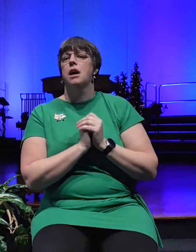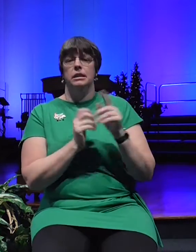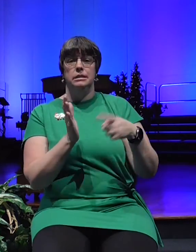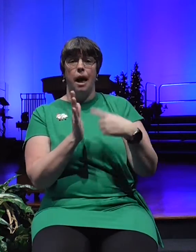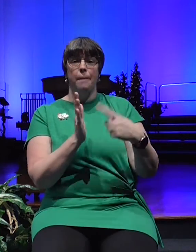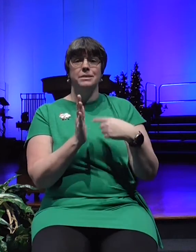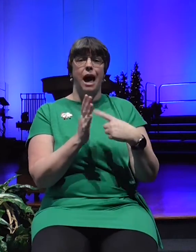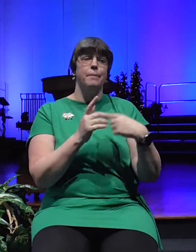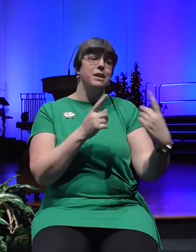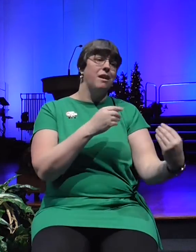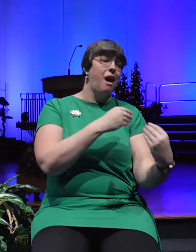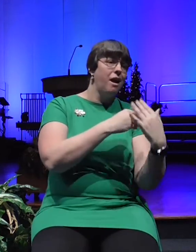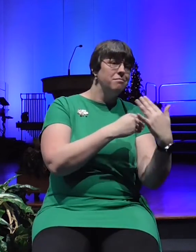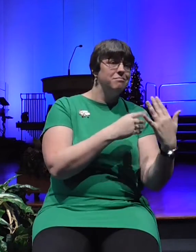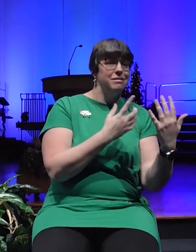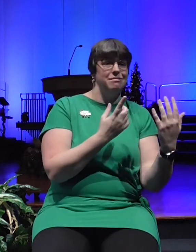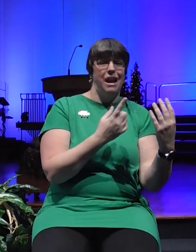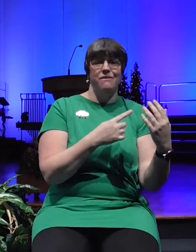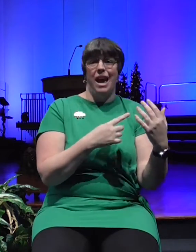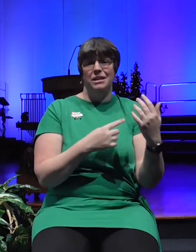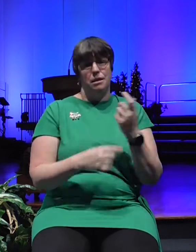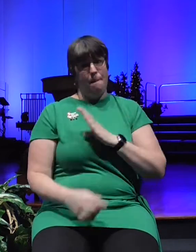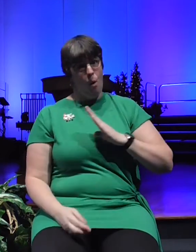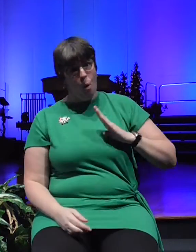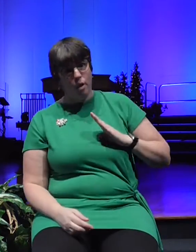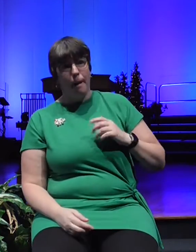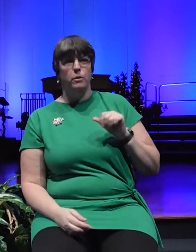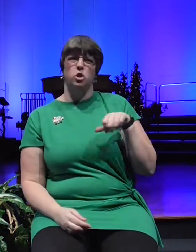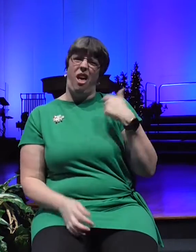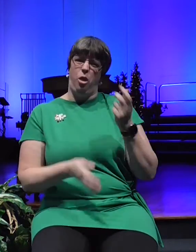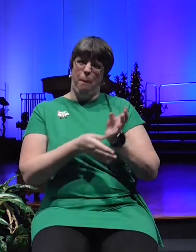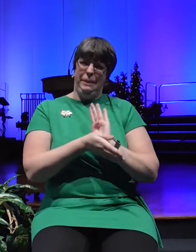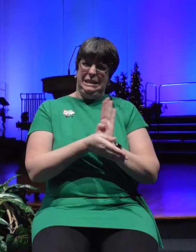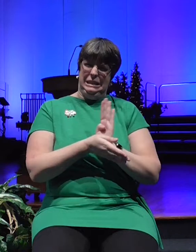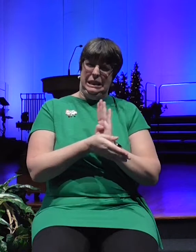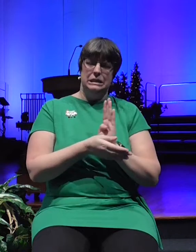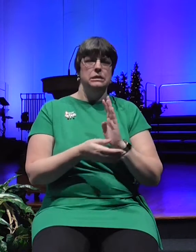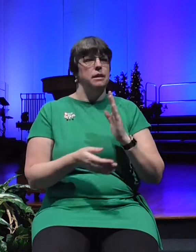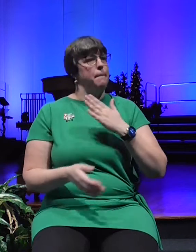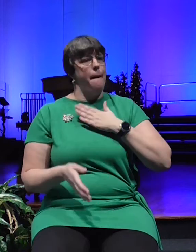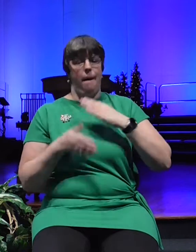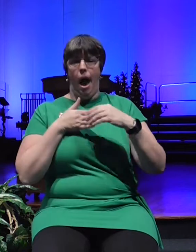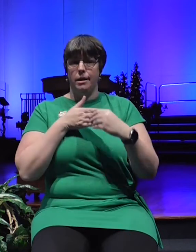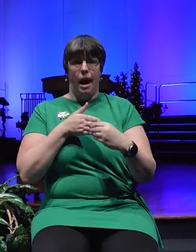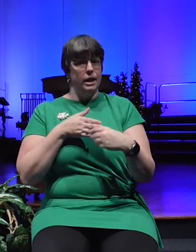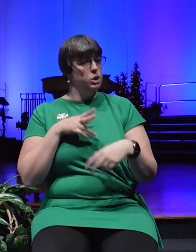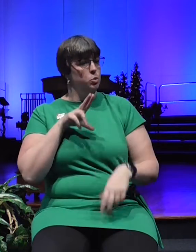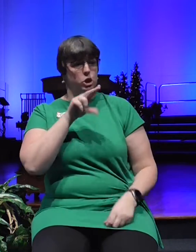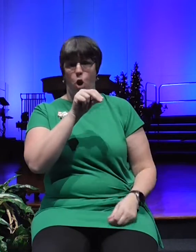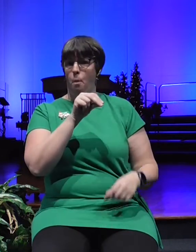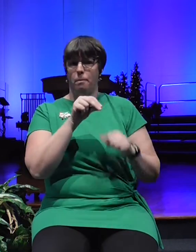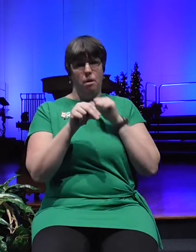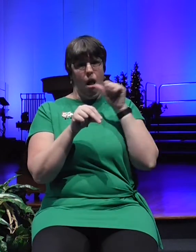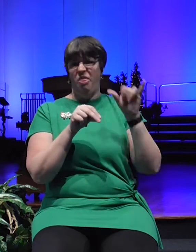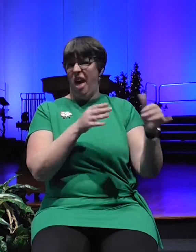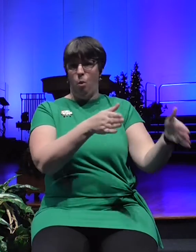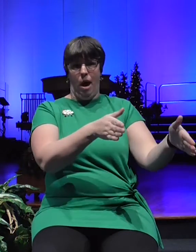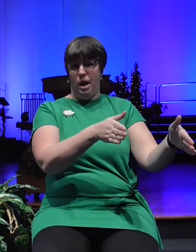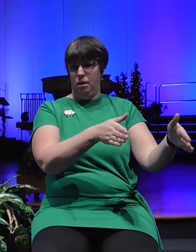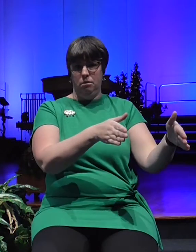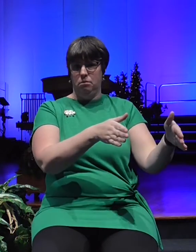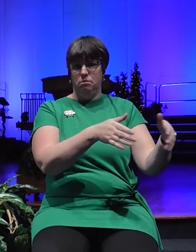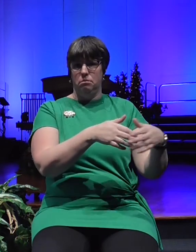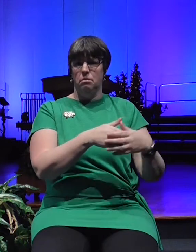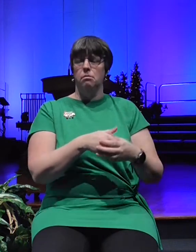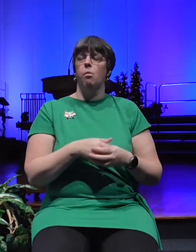people gave me advice, quite frankly, board members or other business people, and my guidance was, nope, that's not what we're supposed to